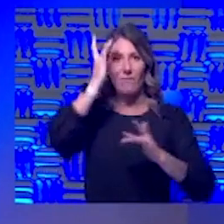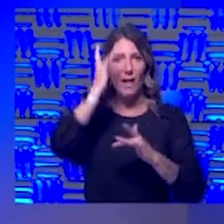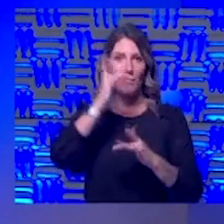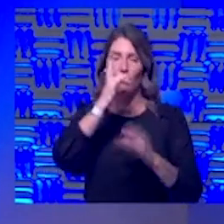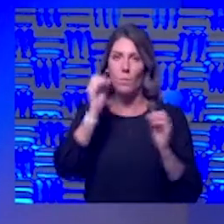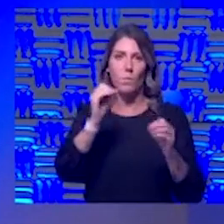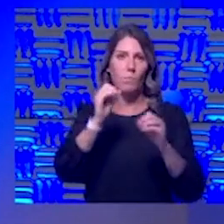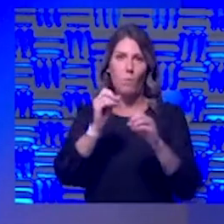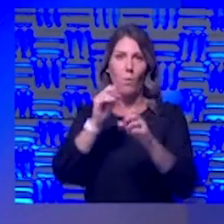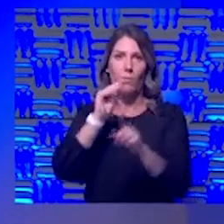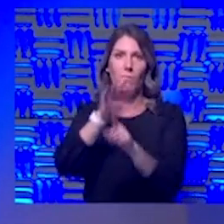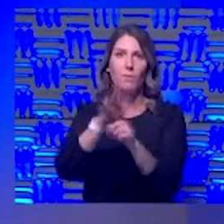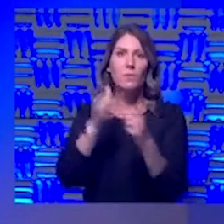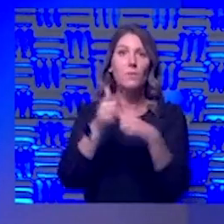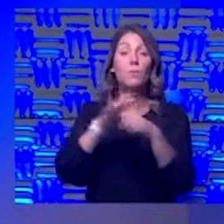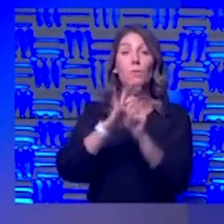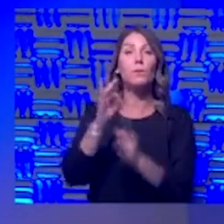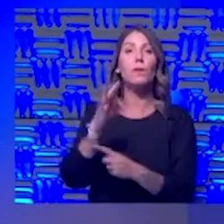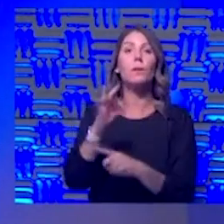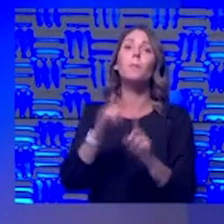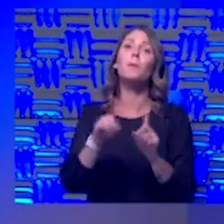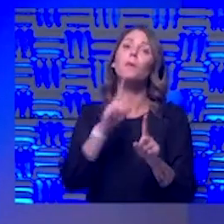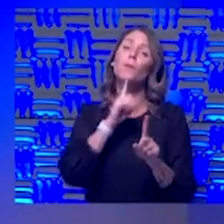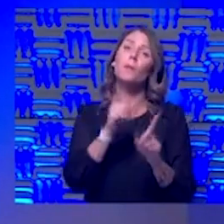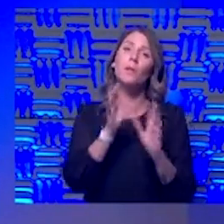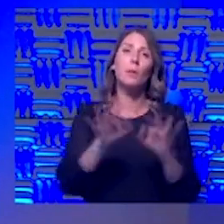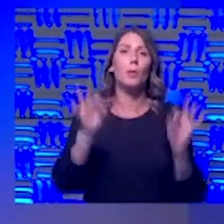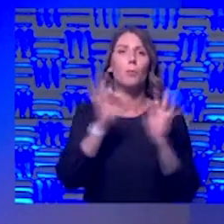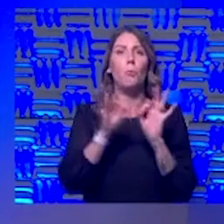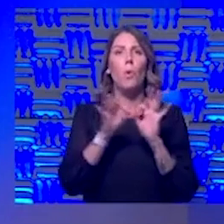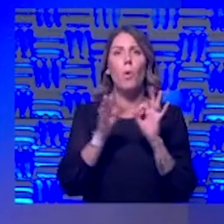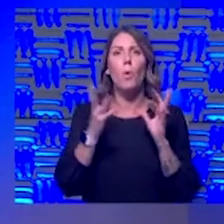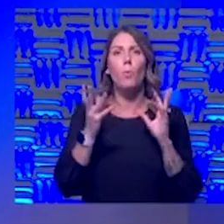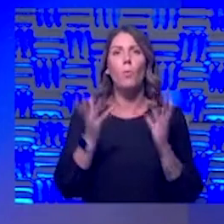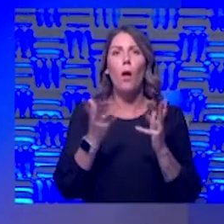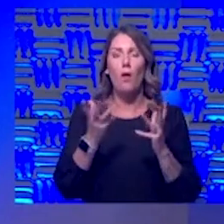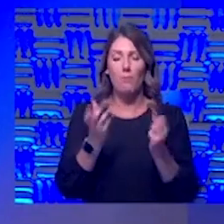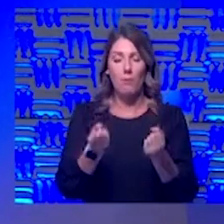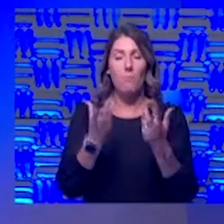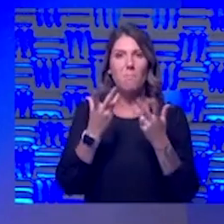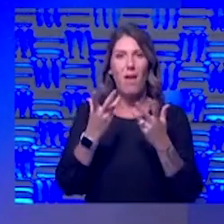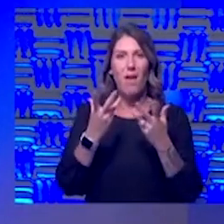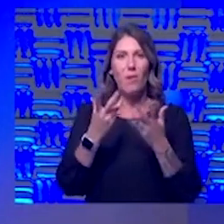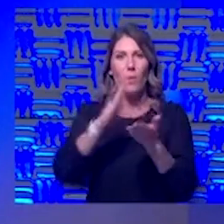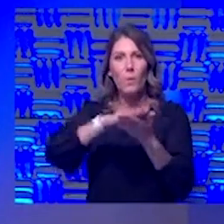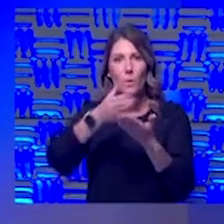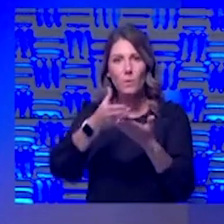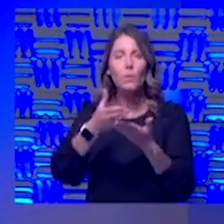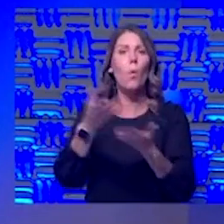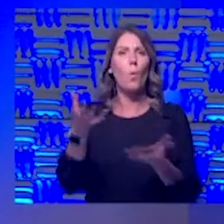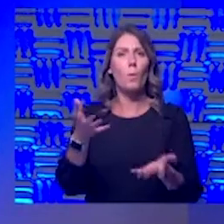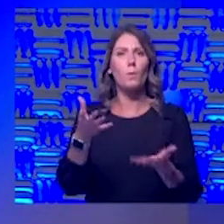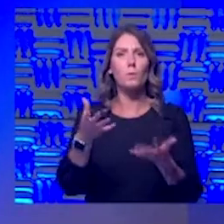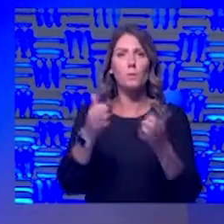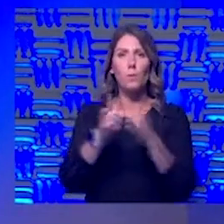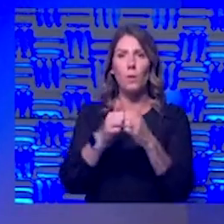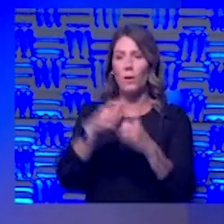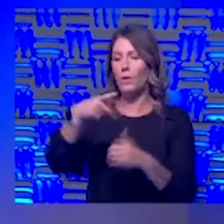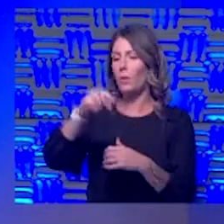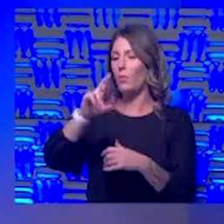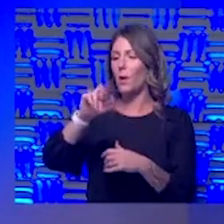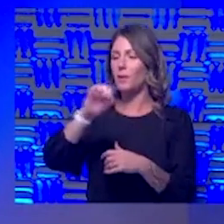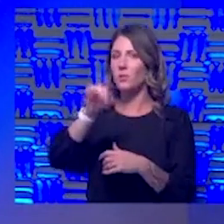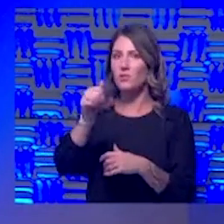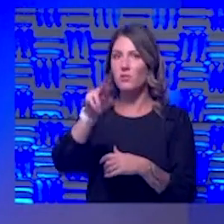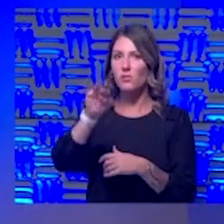should state that clearly. But I think it really matters what amount of prednisone, because that does cause some immune